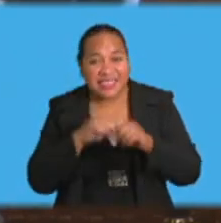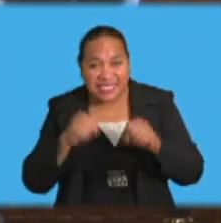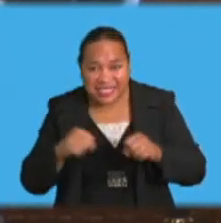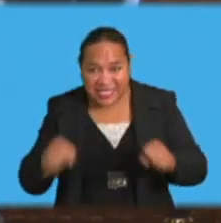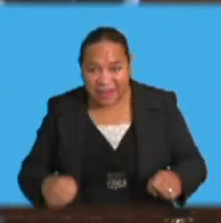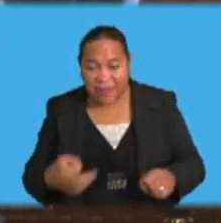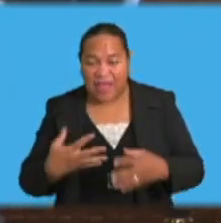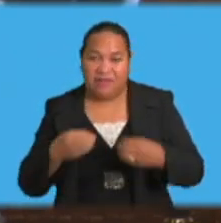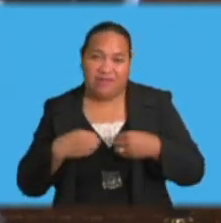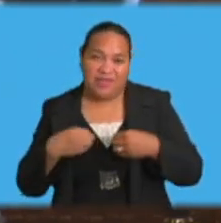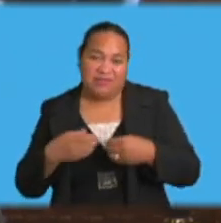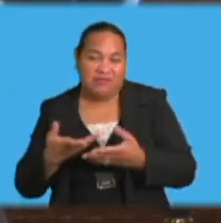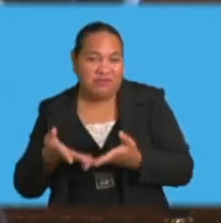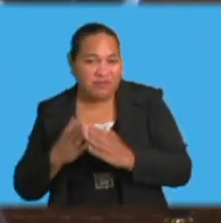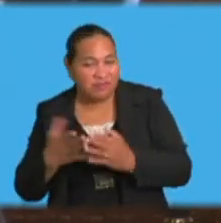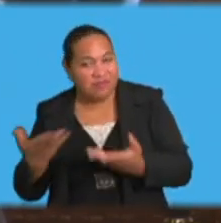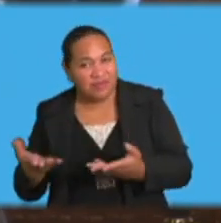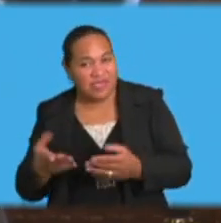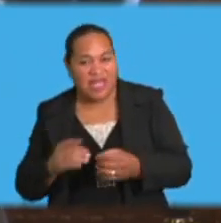in terms of increased healthcare costs.